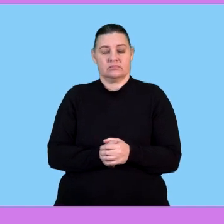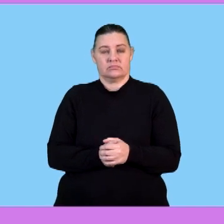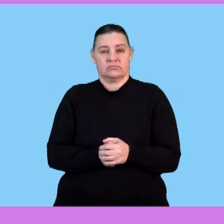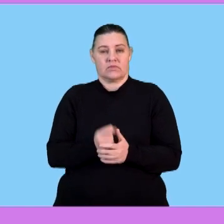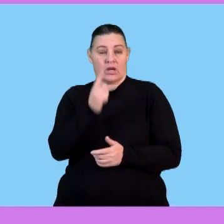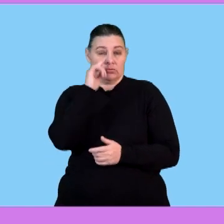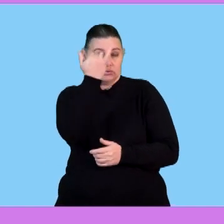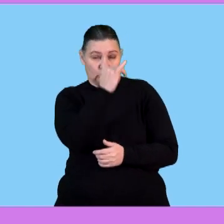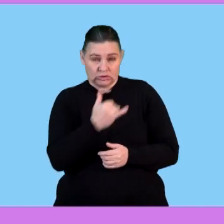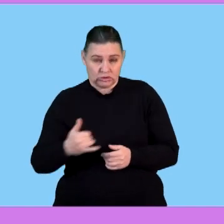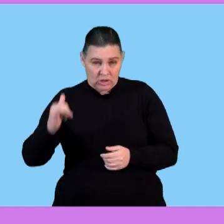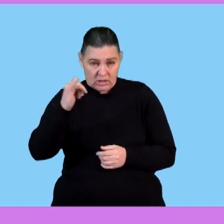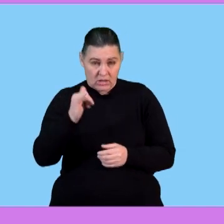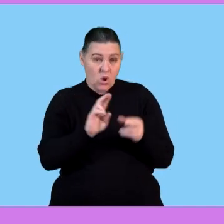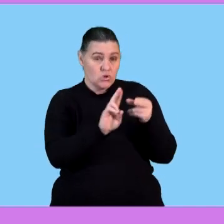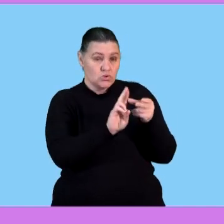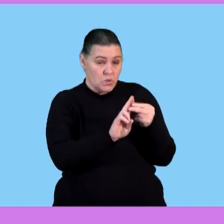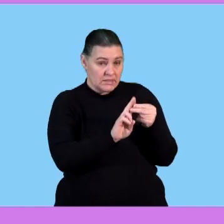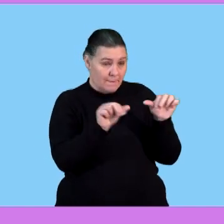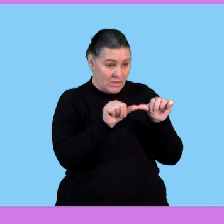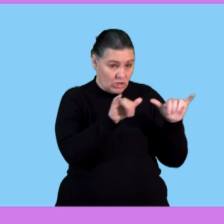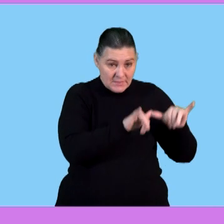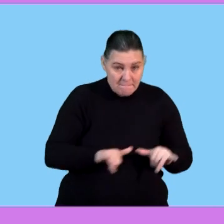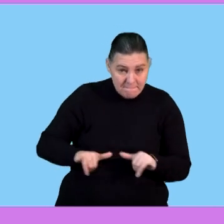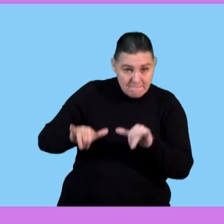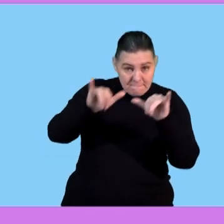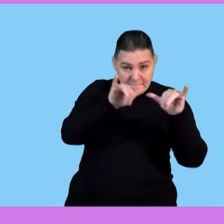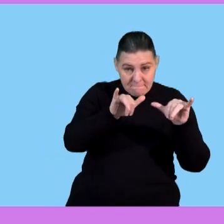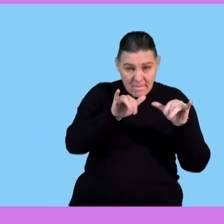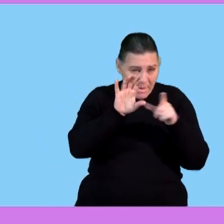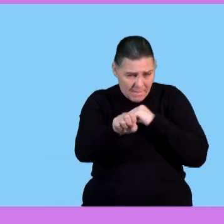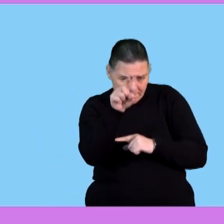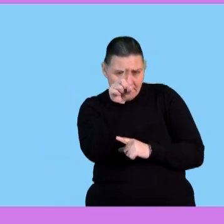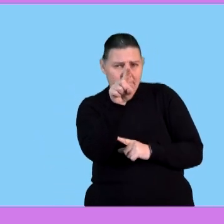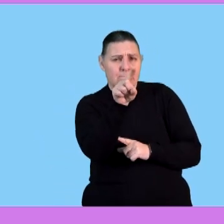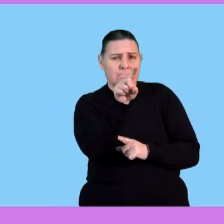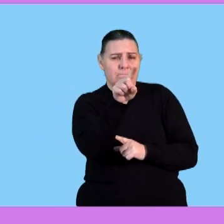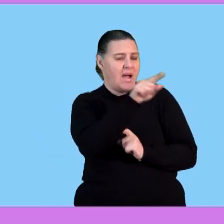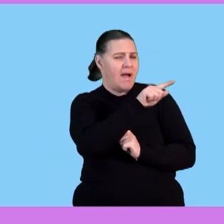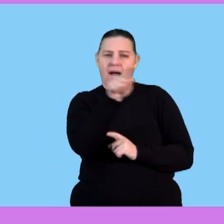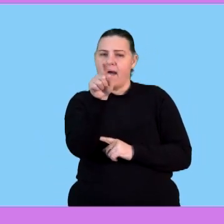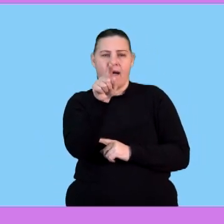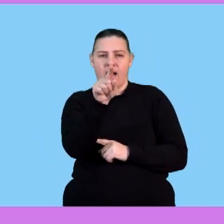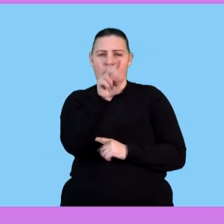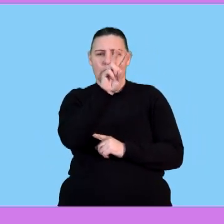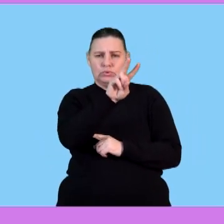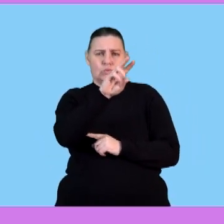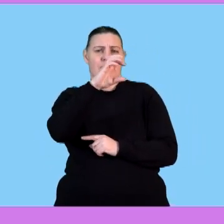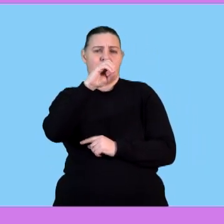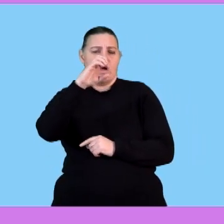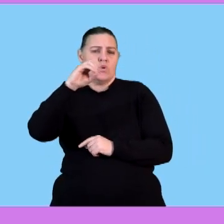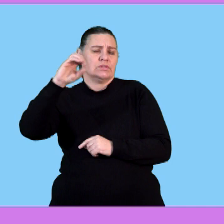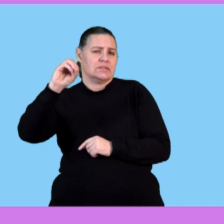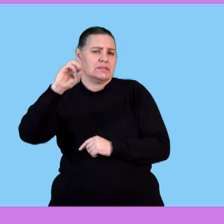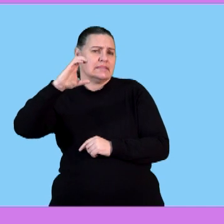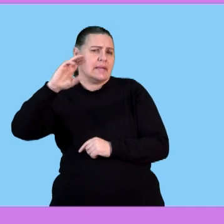going to check that all the units of measurement are the same. Because I've spotted here that that's in centimeters and